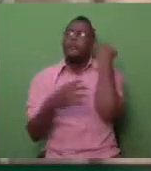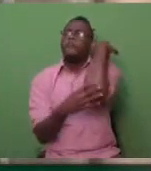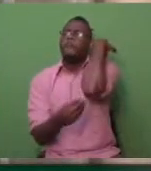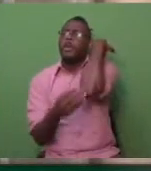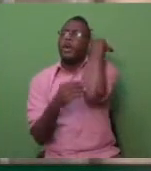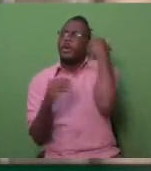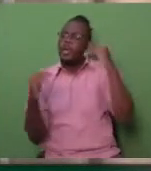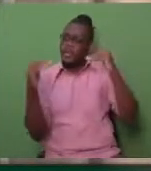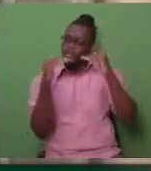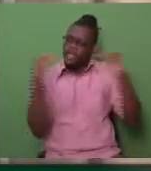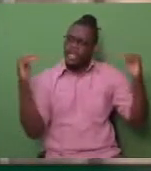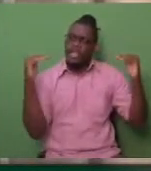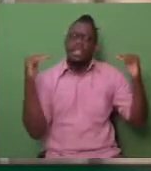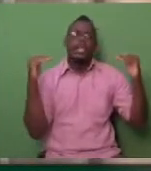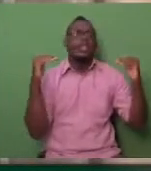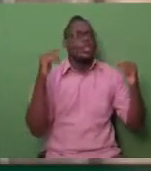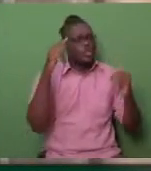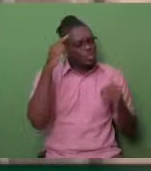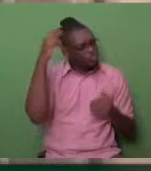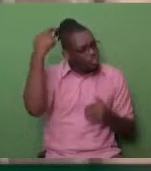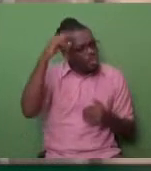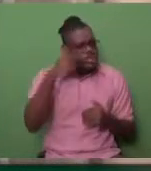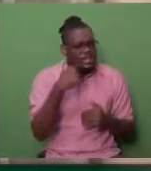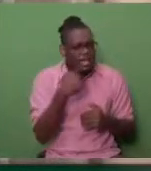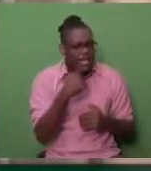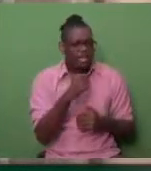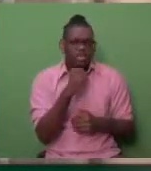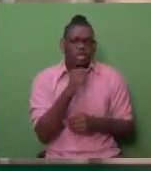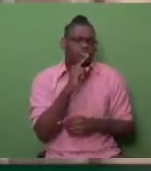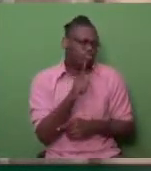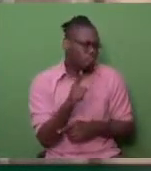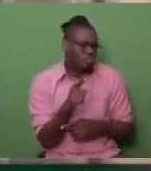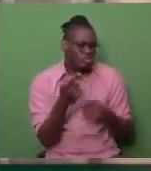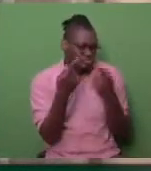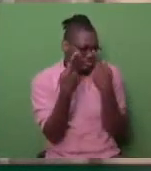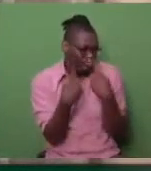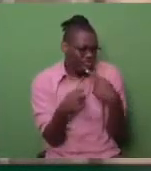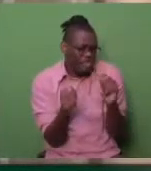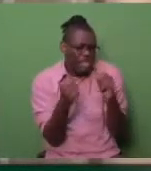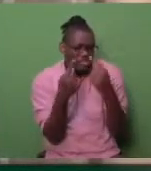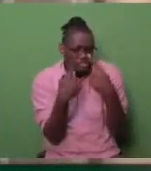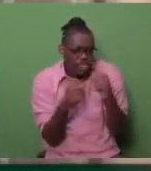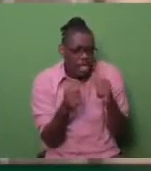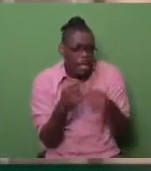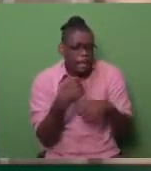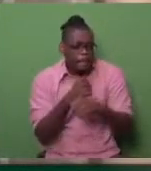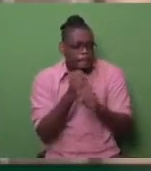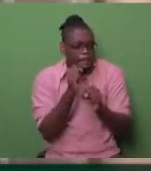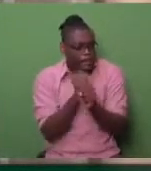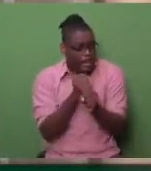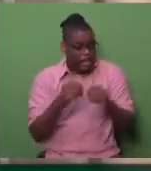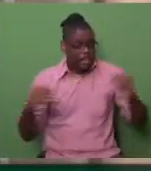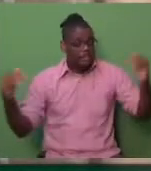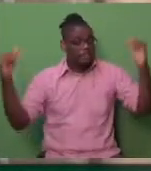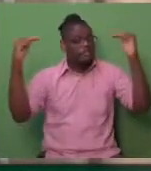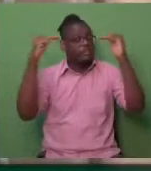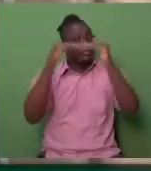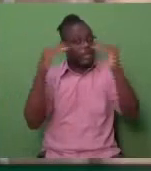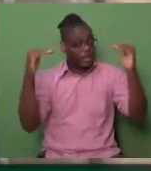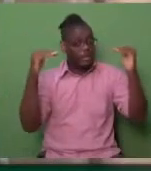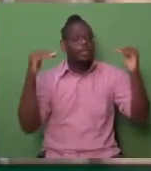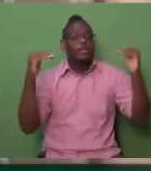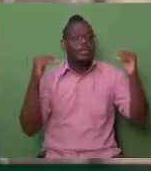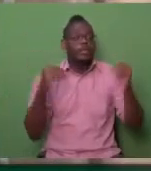and the poor, because there is nothing wrong with the rich getting richer. Imagine this is our Prime Minister. Meanwhile, most